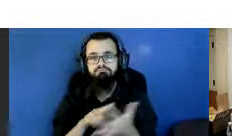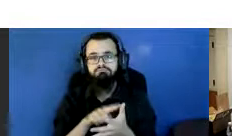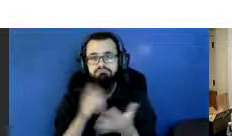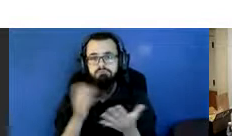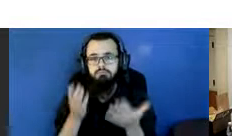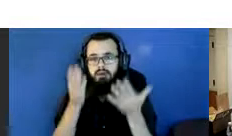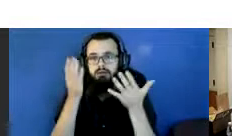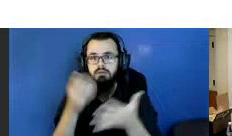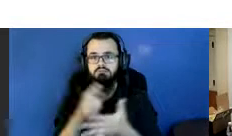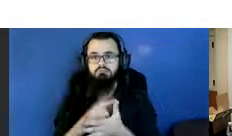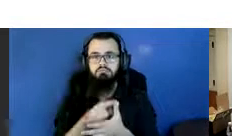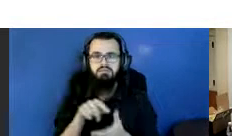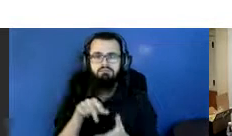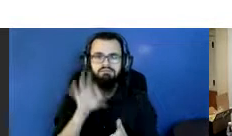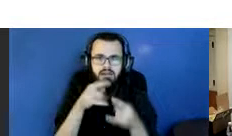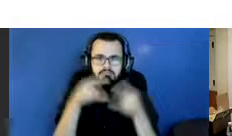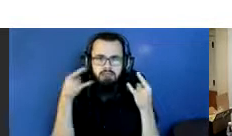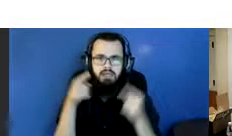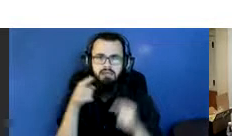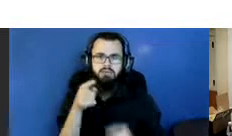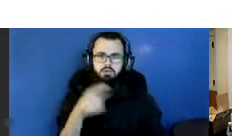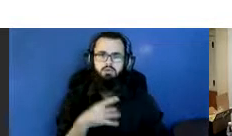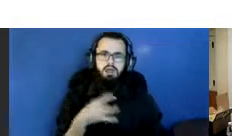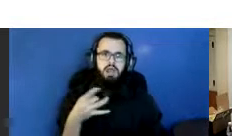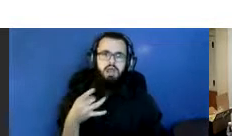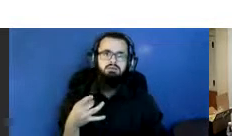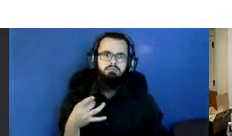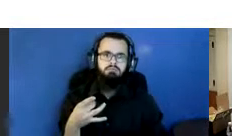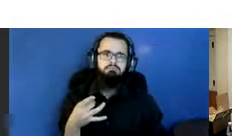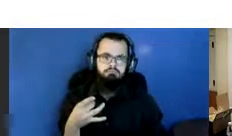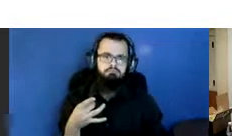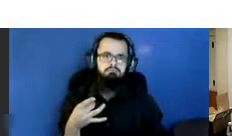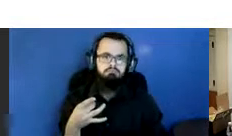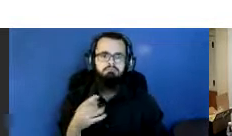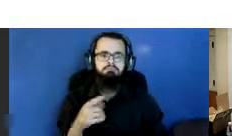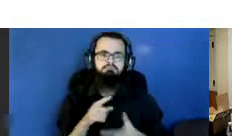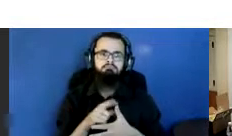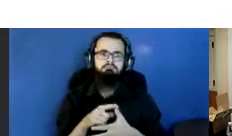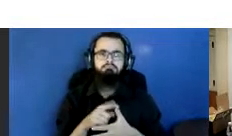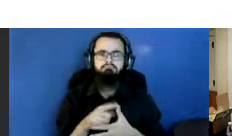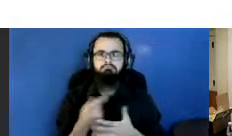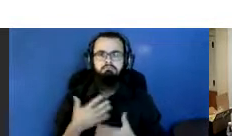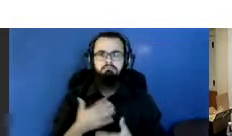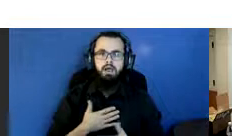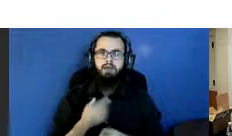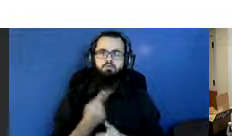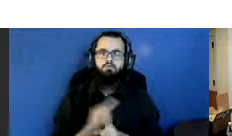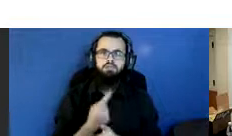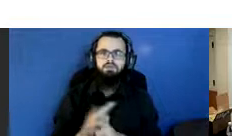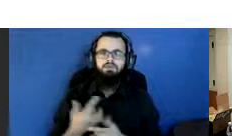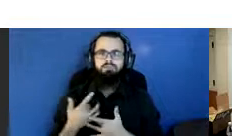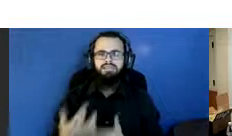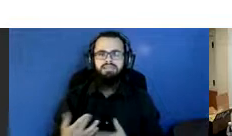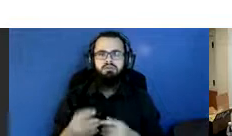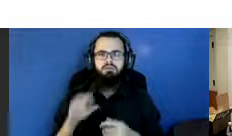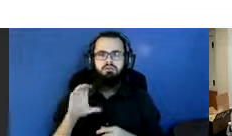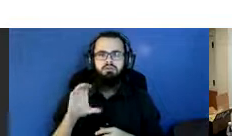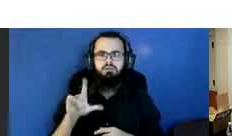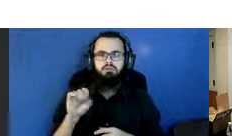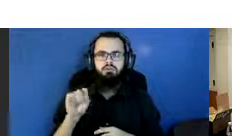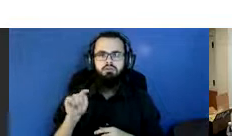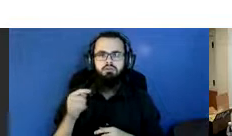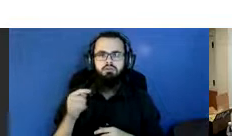And I have a couple of examples. So I have like my regular cloth face covering, which is if I'm going out into public, this is what